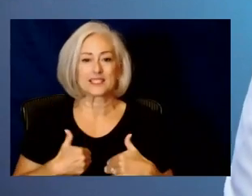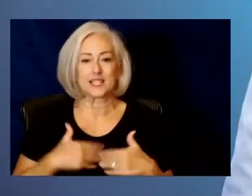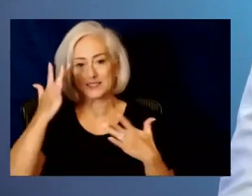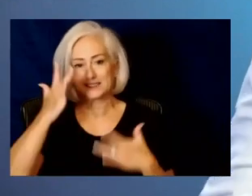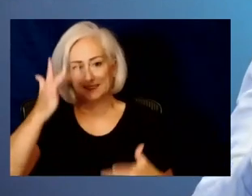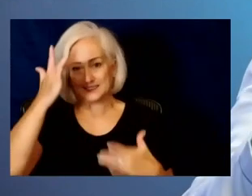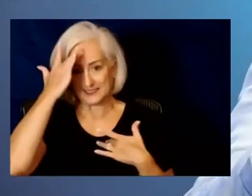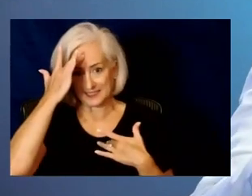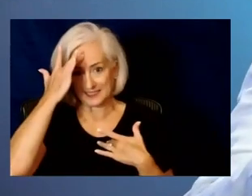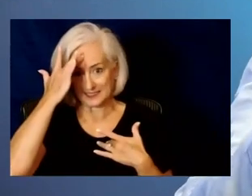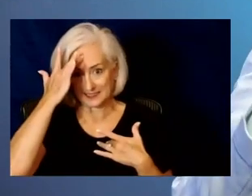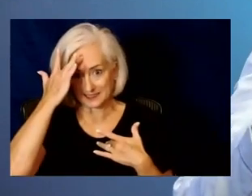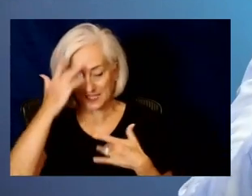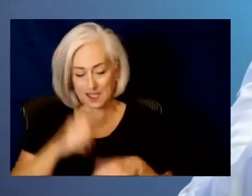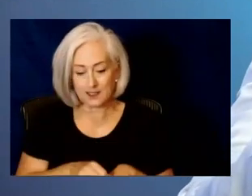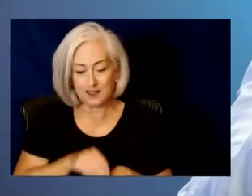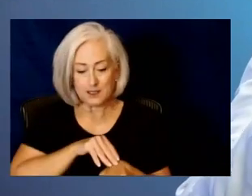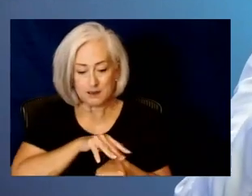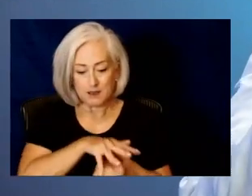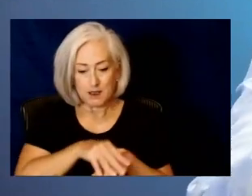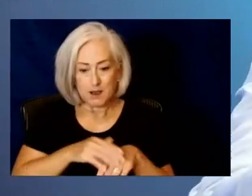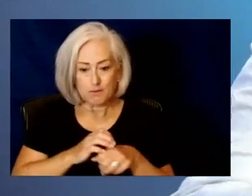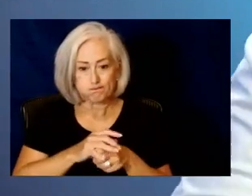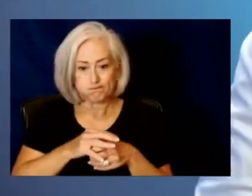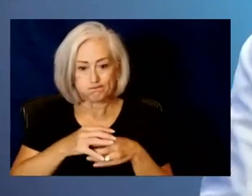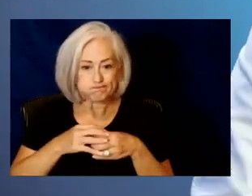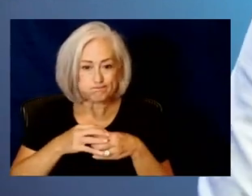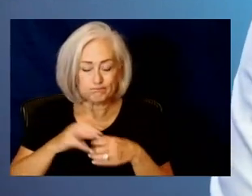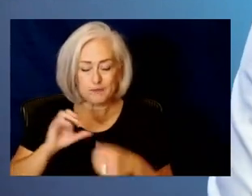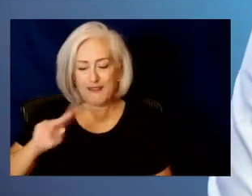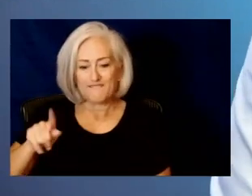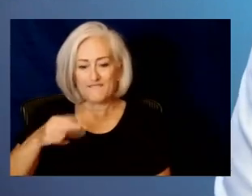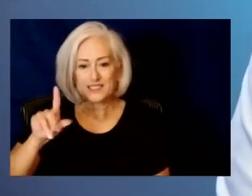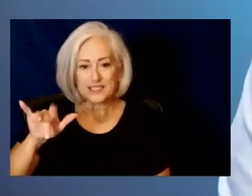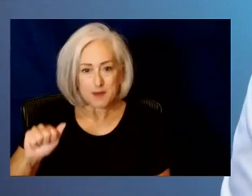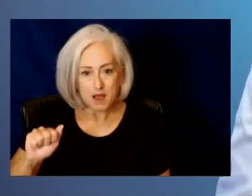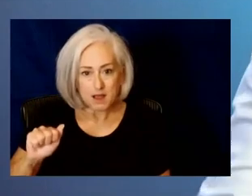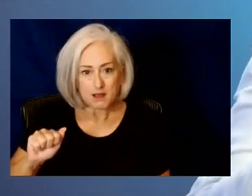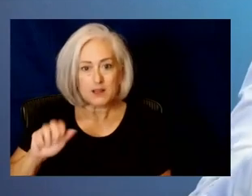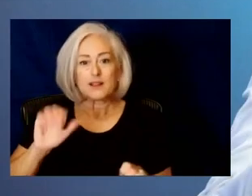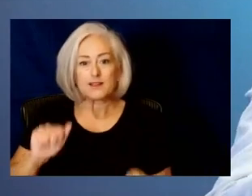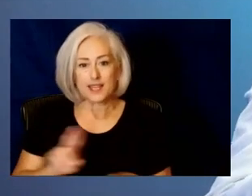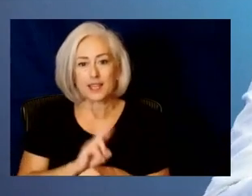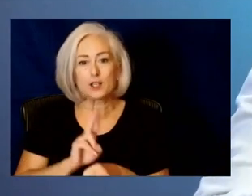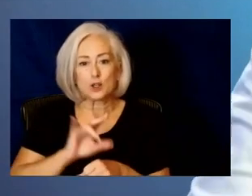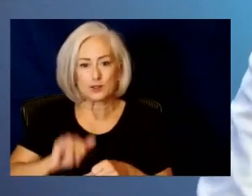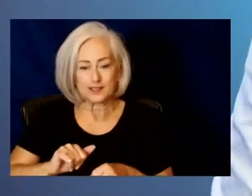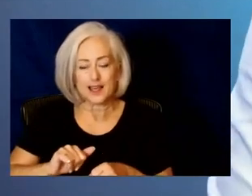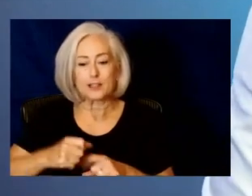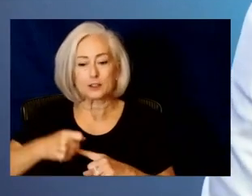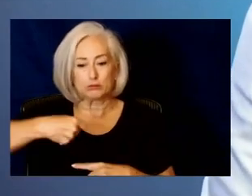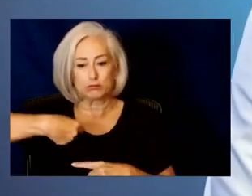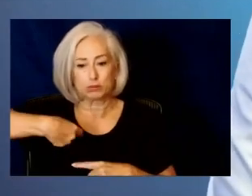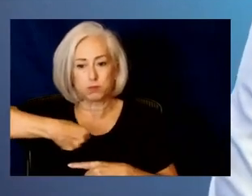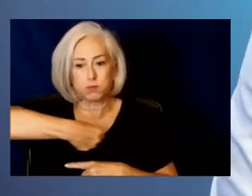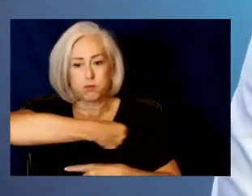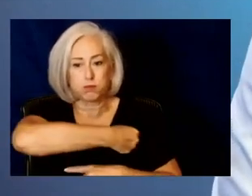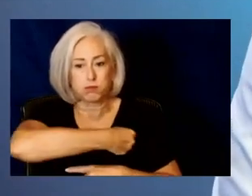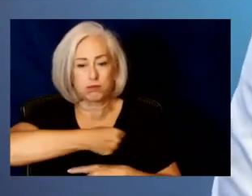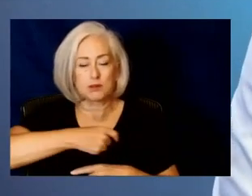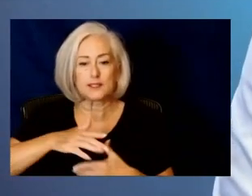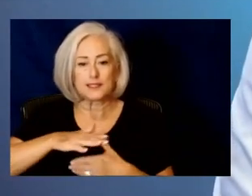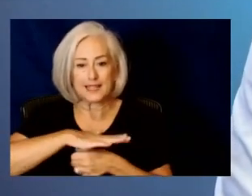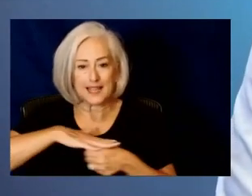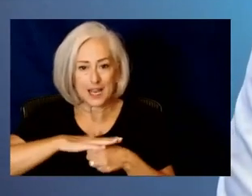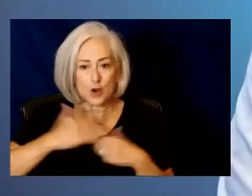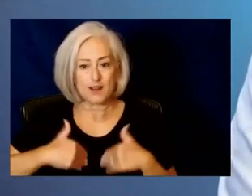and they can now use those stereotactic, you know, computerized radiation beams to really just target to a very small piece of the lung